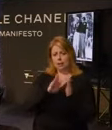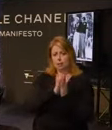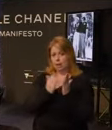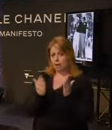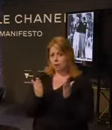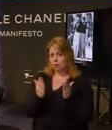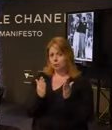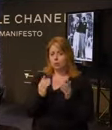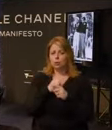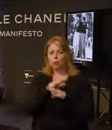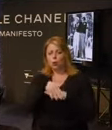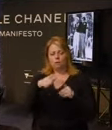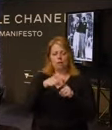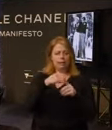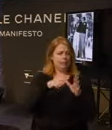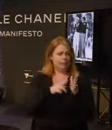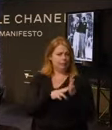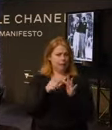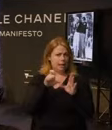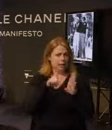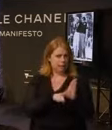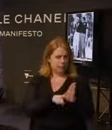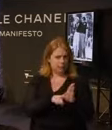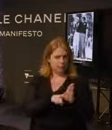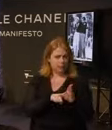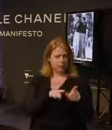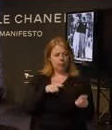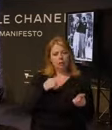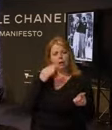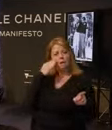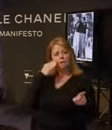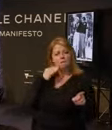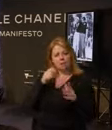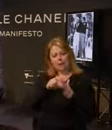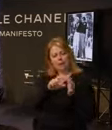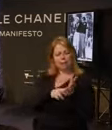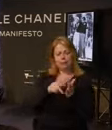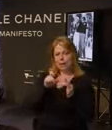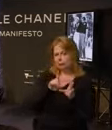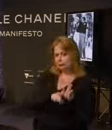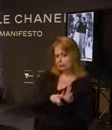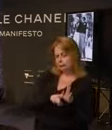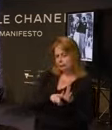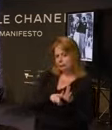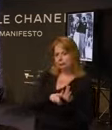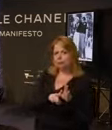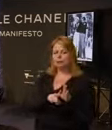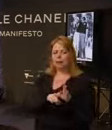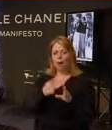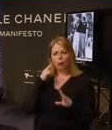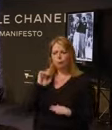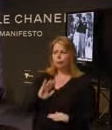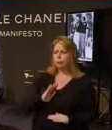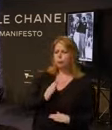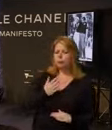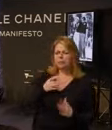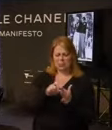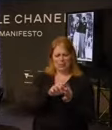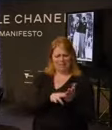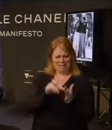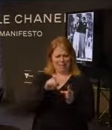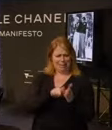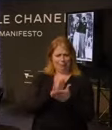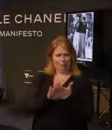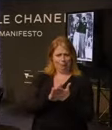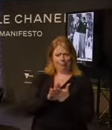the dandy and how Chanel was really a female dandy, which I think is really an interesting way to think about her. But I